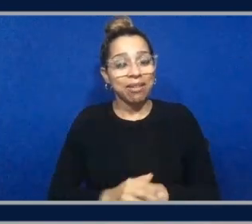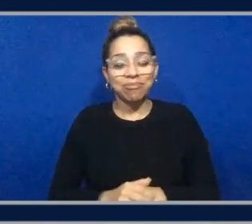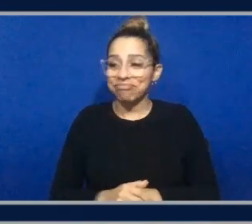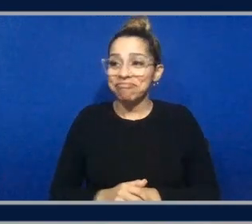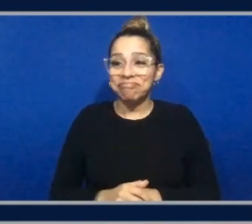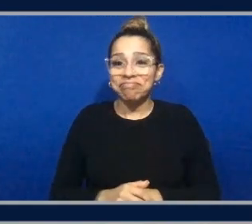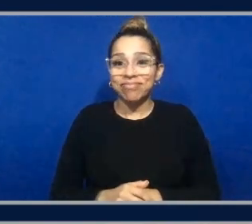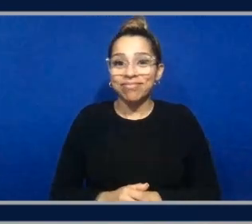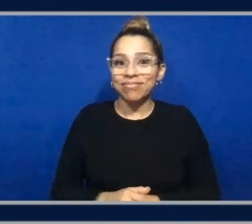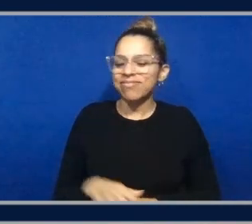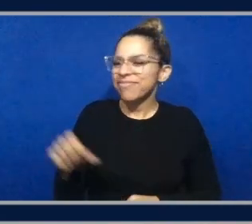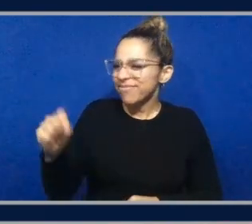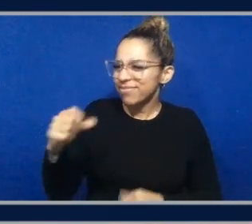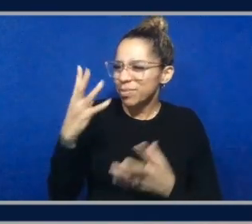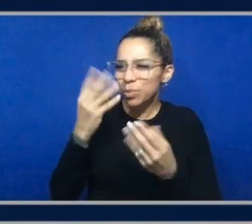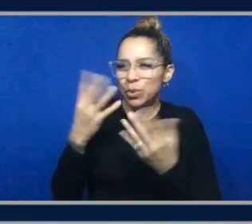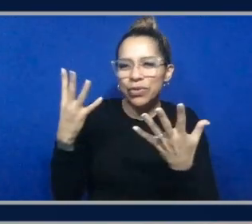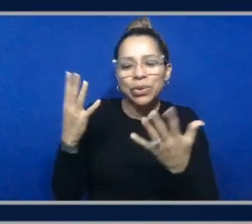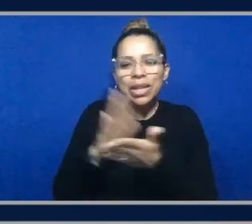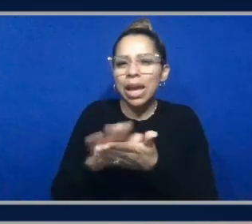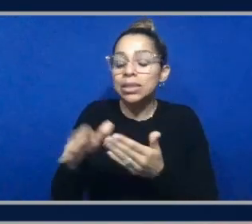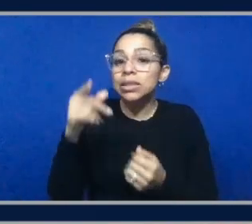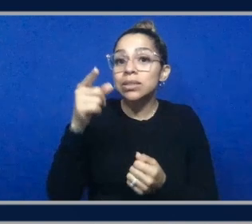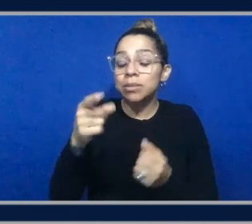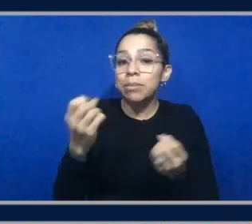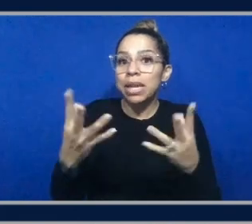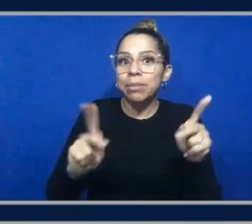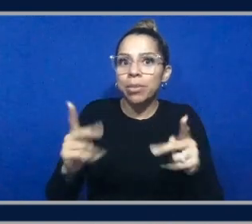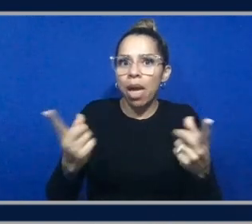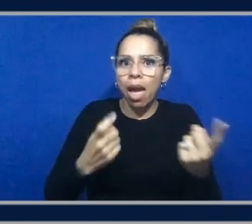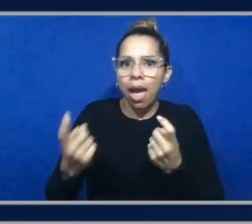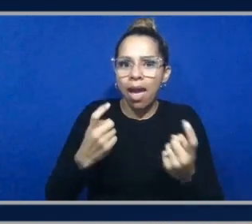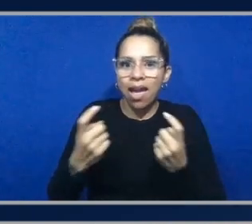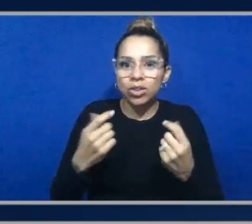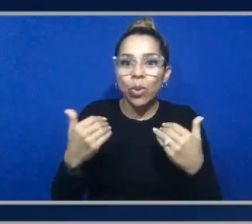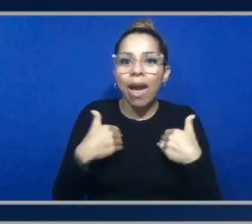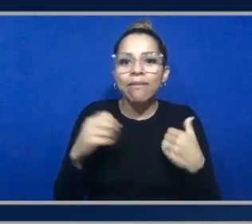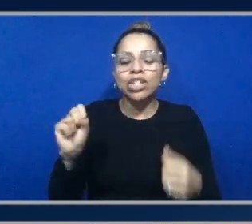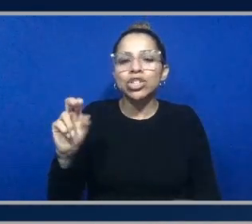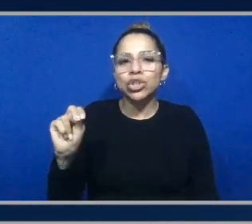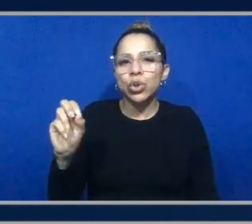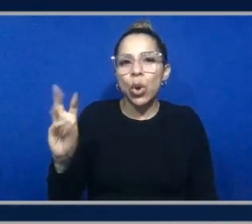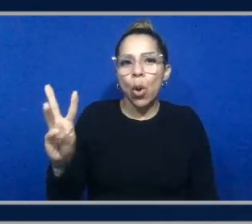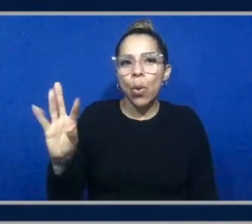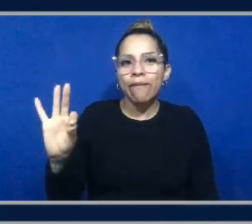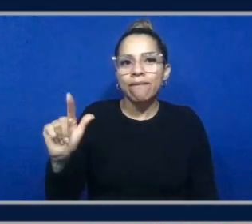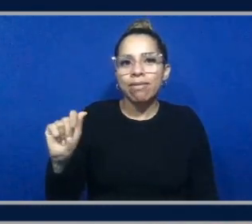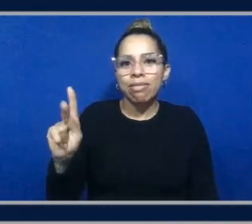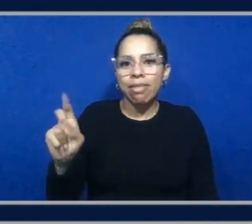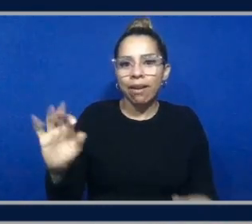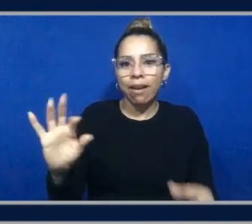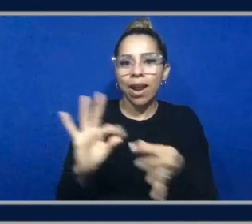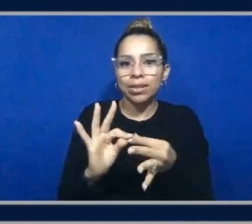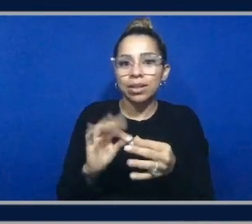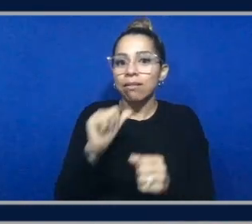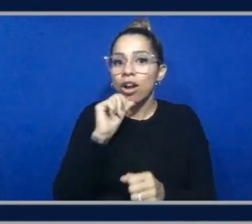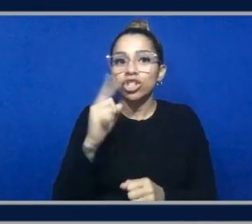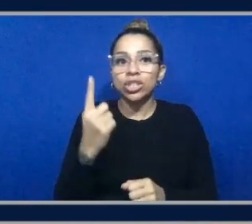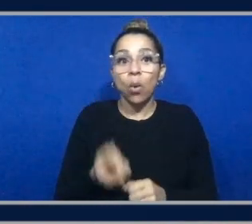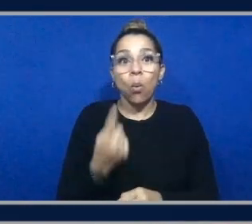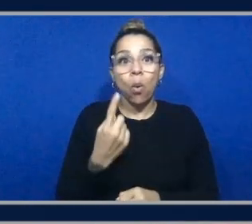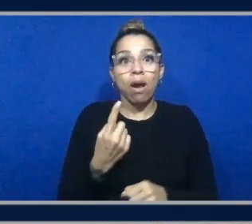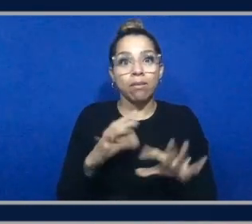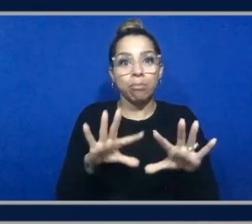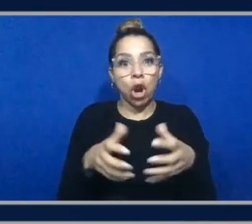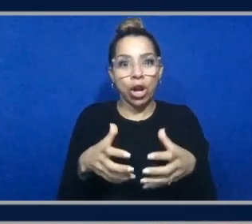see right there, a lot of people ask us about this, you have Snowflake connected right there. So it's not just one-party sources, it's 3P sources as well. Go